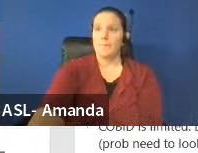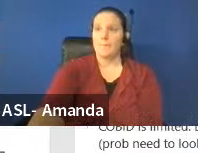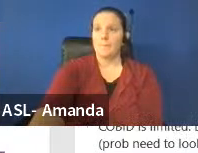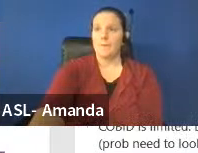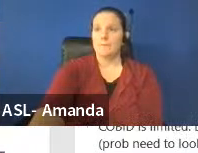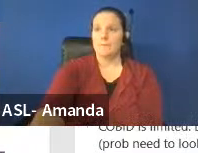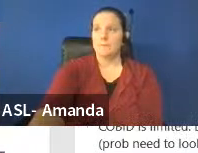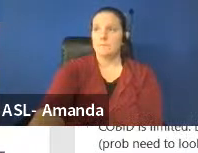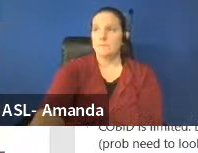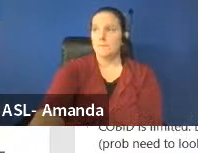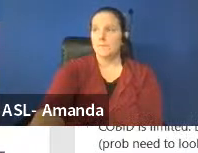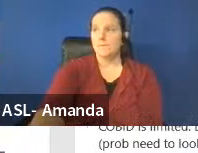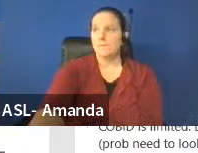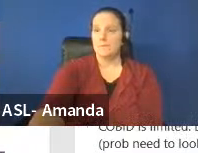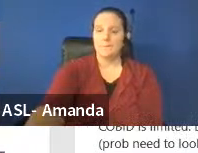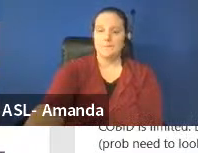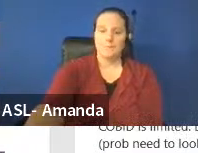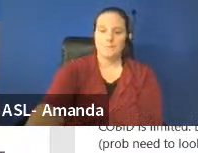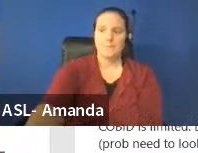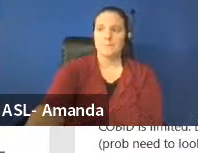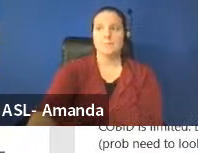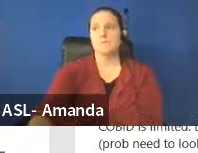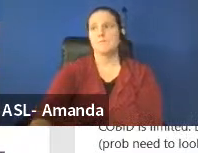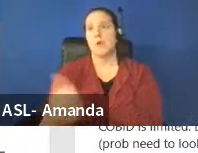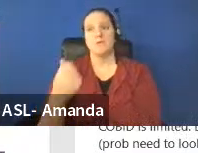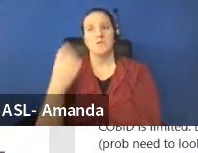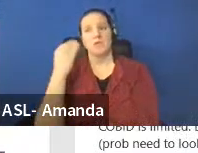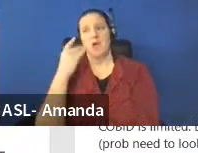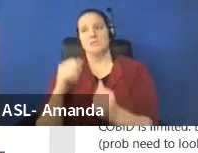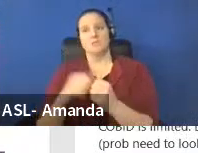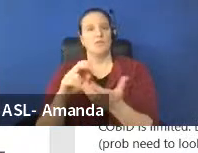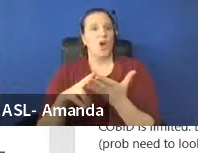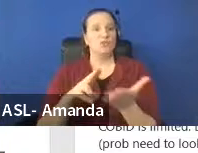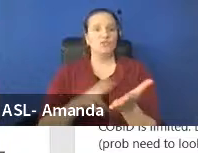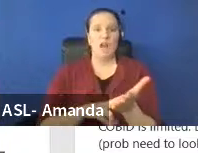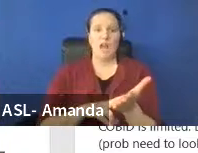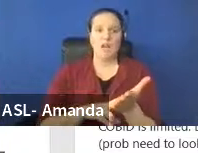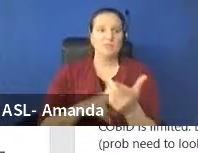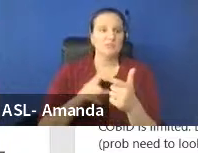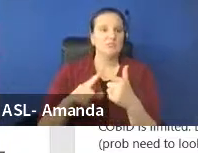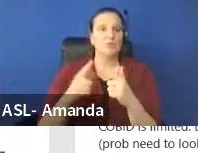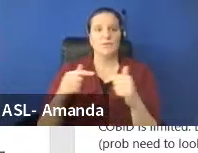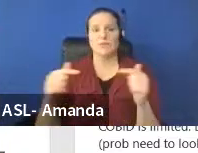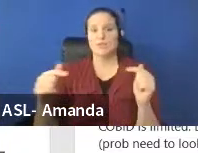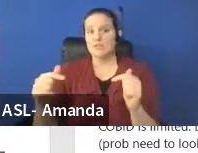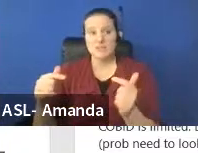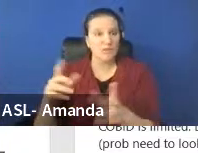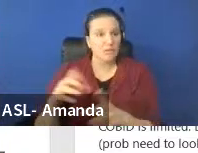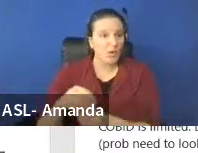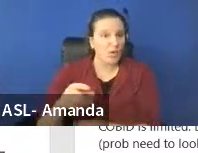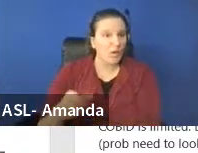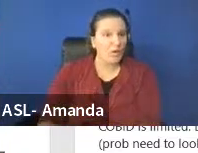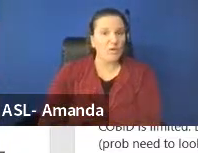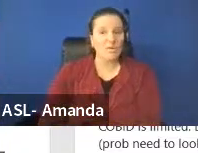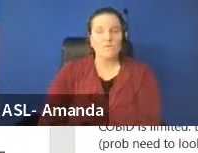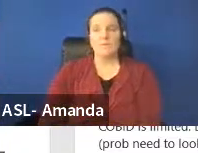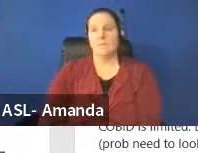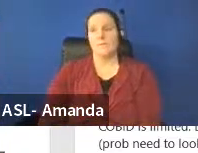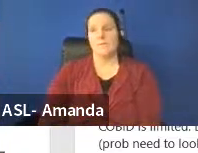Cool. Well, any additional thoughts on the contracting diversity side of things?